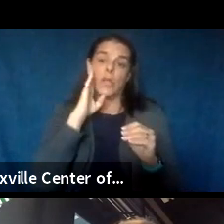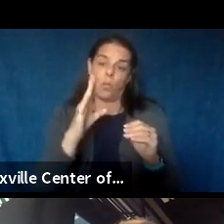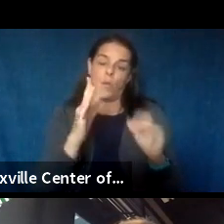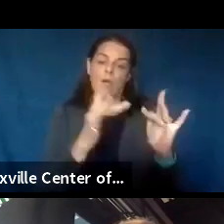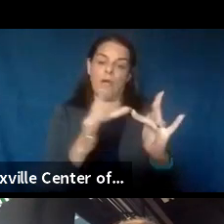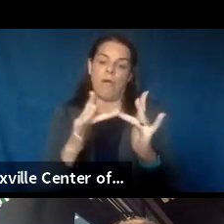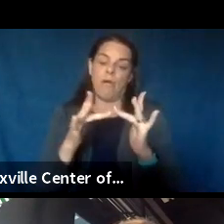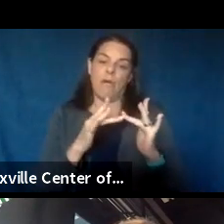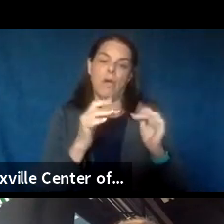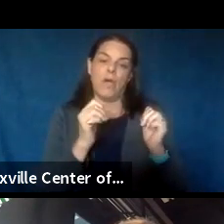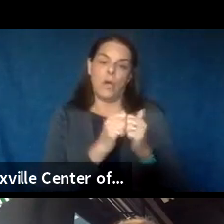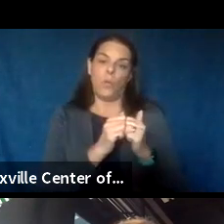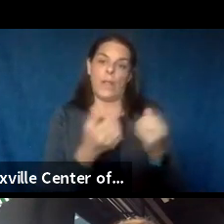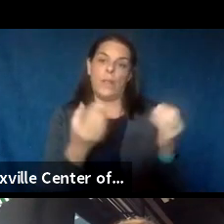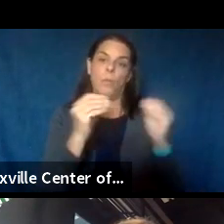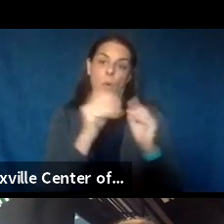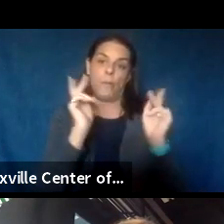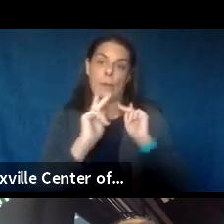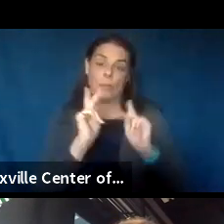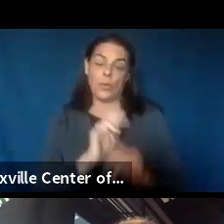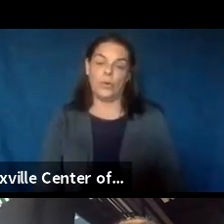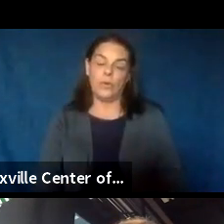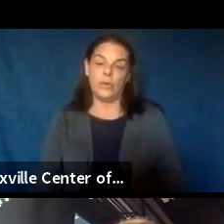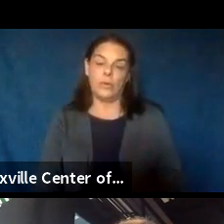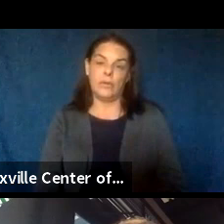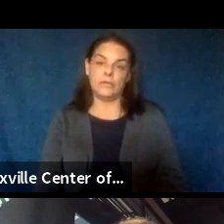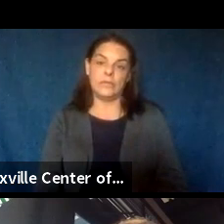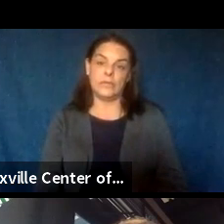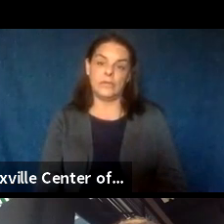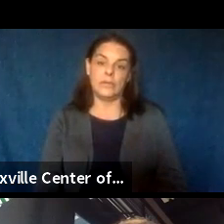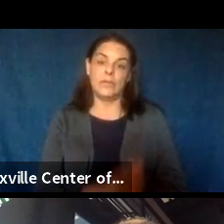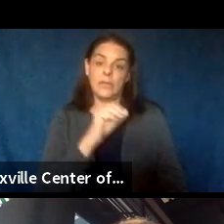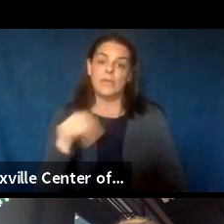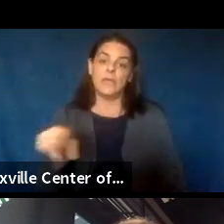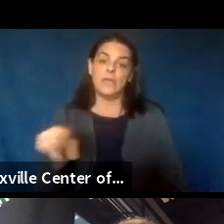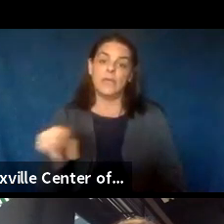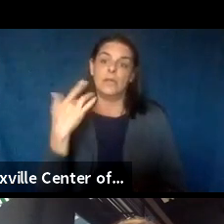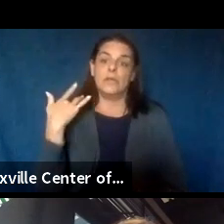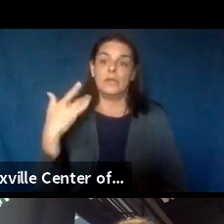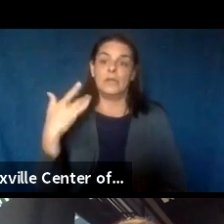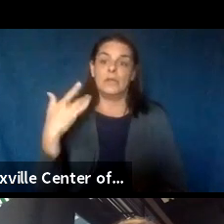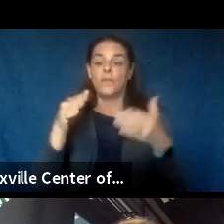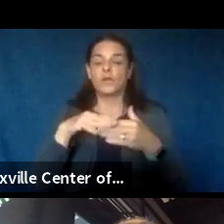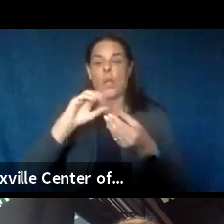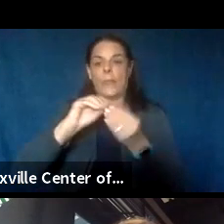contact with a greater number of people. And they do tend to focus on the number.